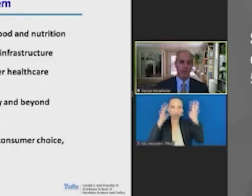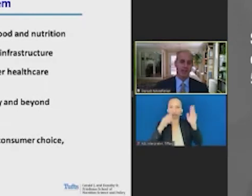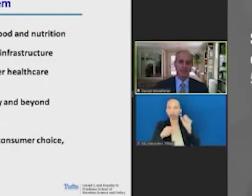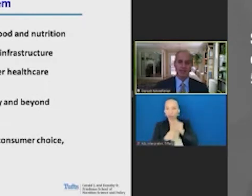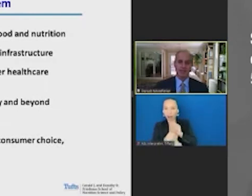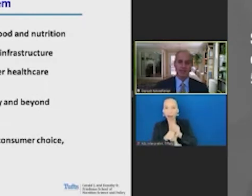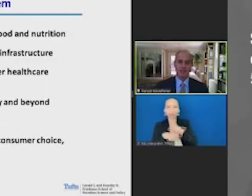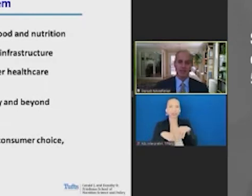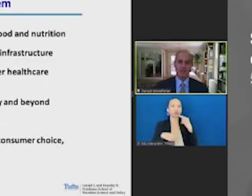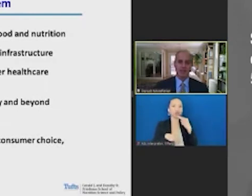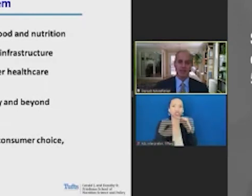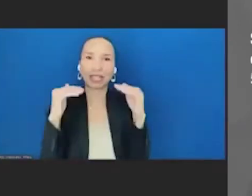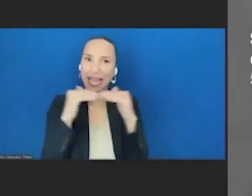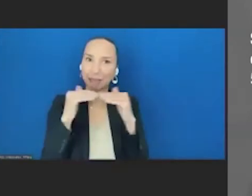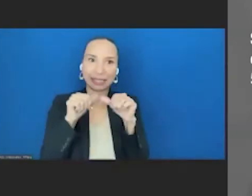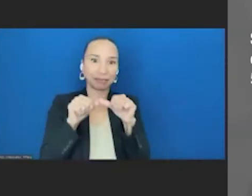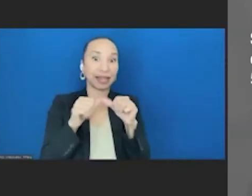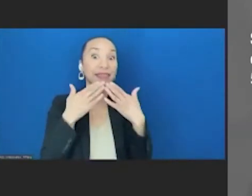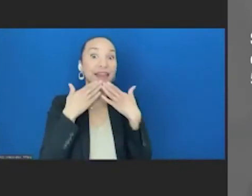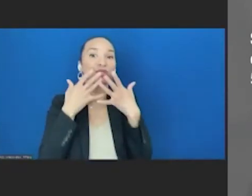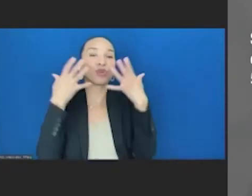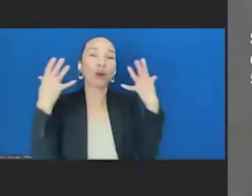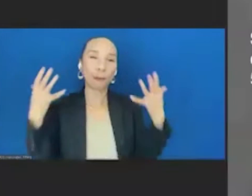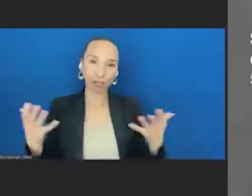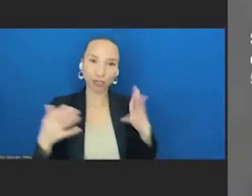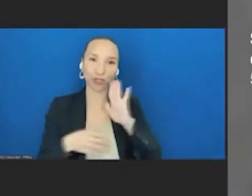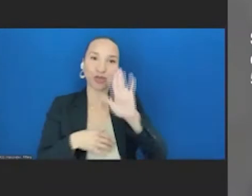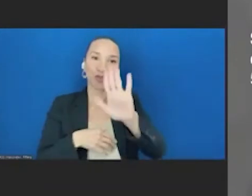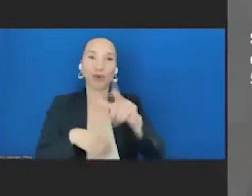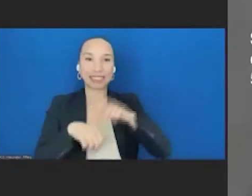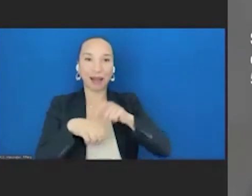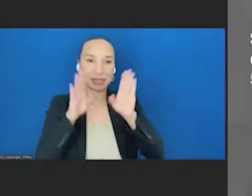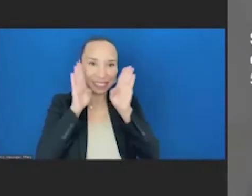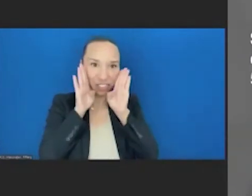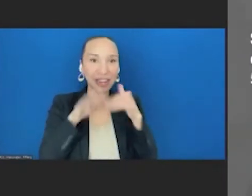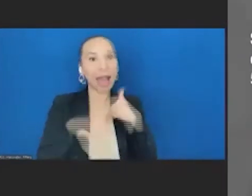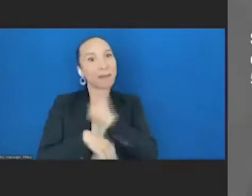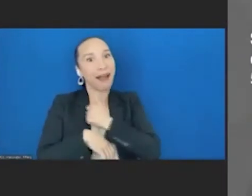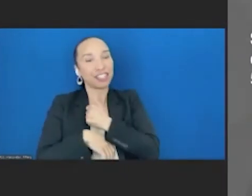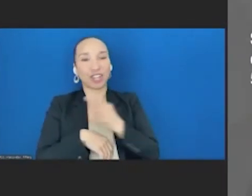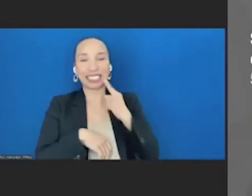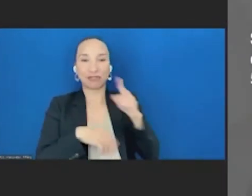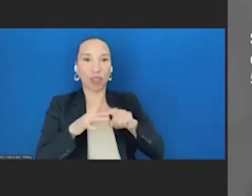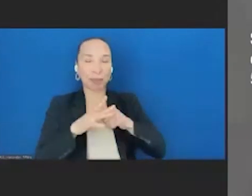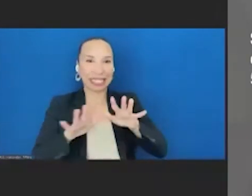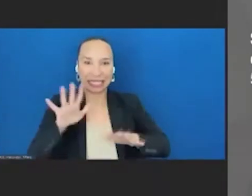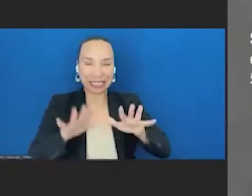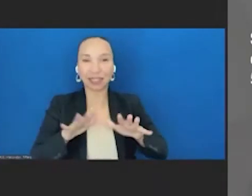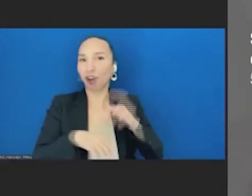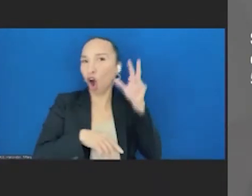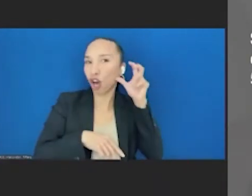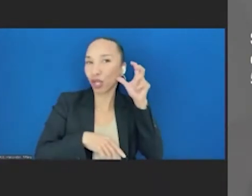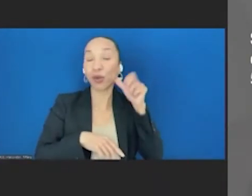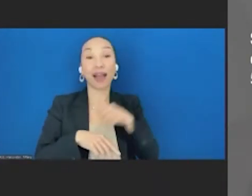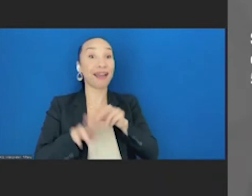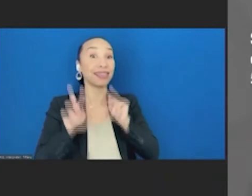equity, and sustainability. So thank you so much for the time. I apologize for the initial glitch with the audio. And I really look